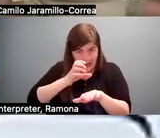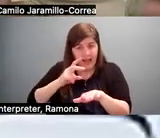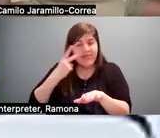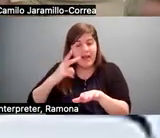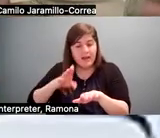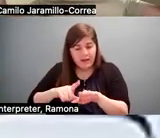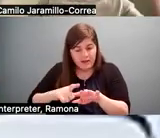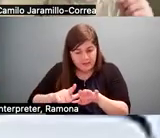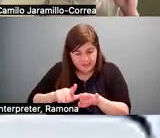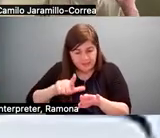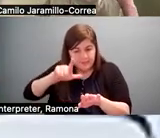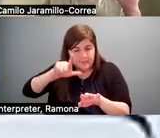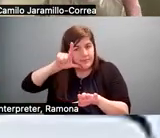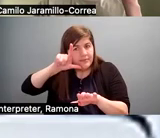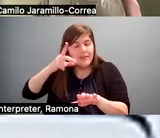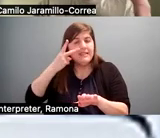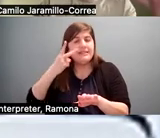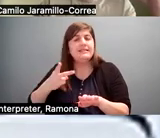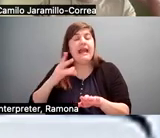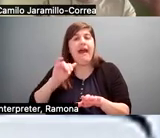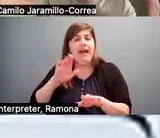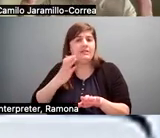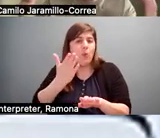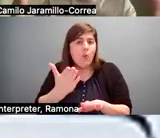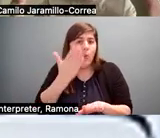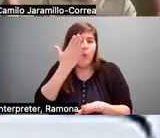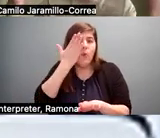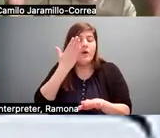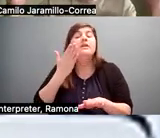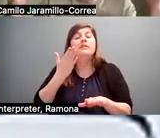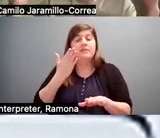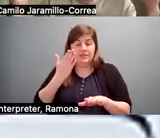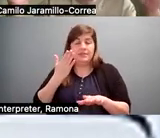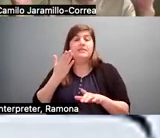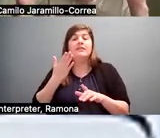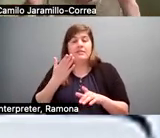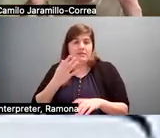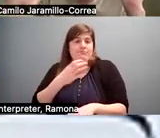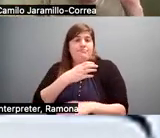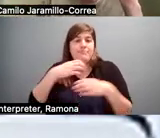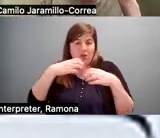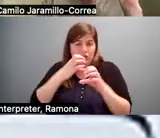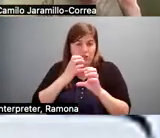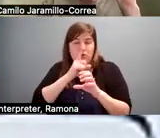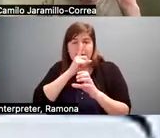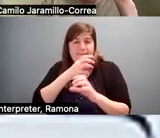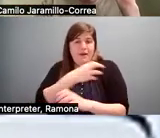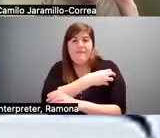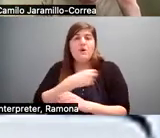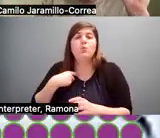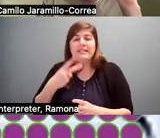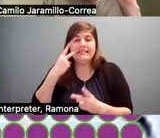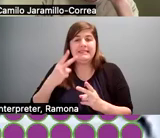version of the ice. And then if our microscope were like super, super, super powerful, then we'll be able to see that the ice is made of